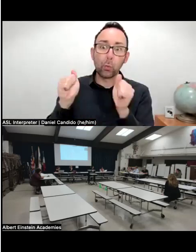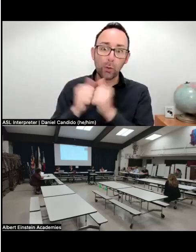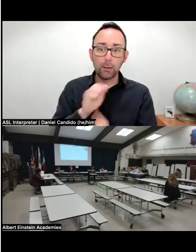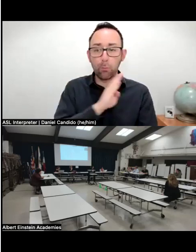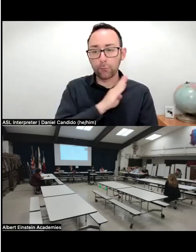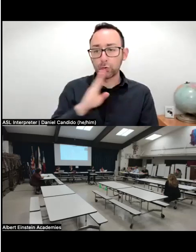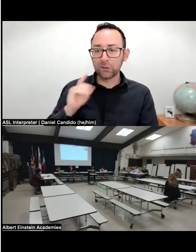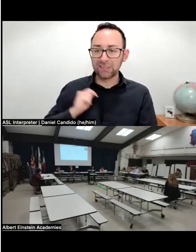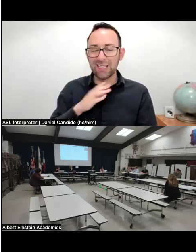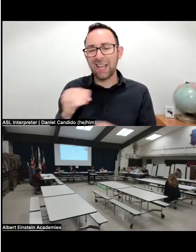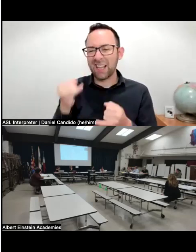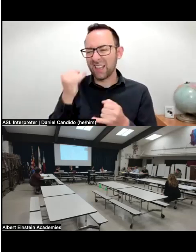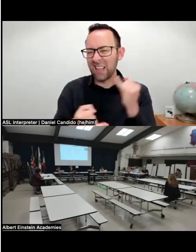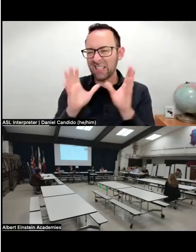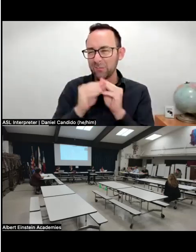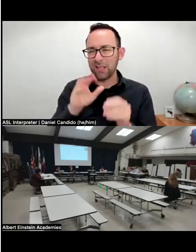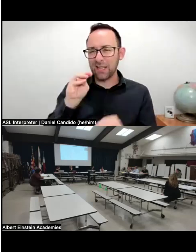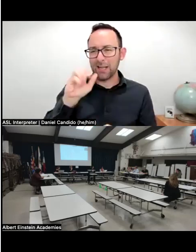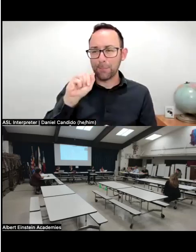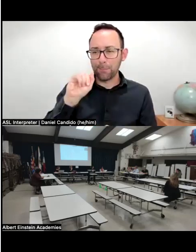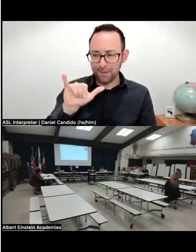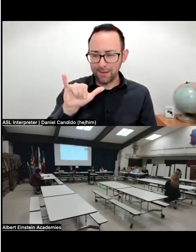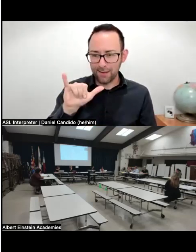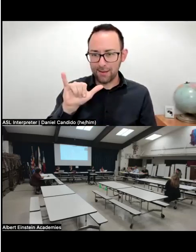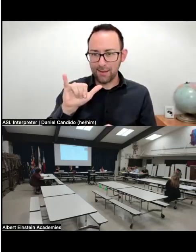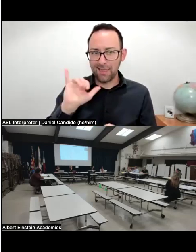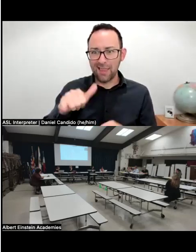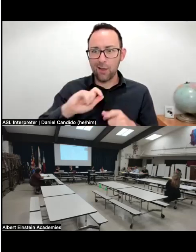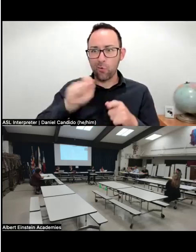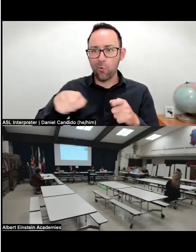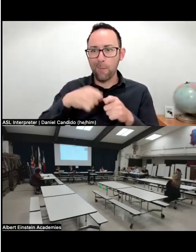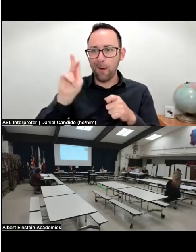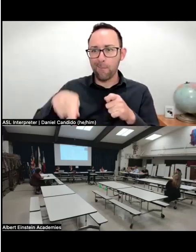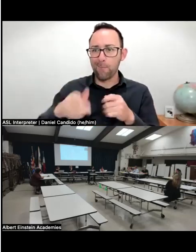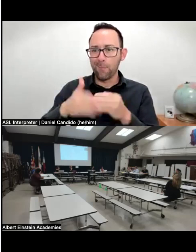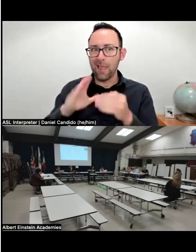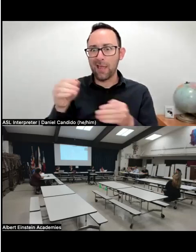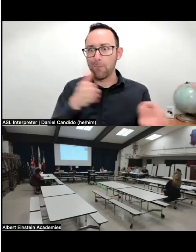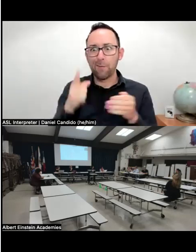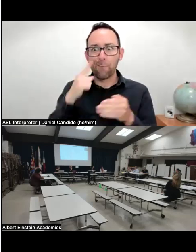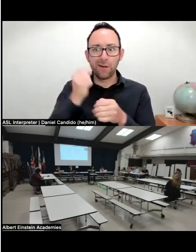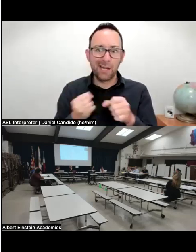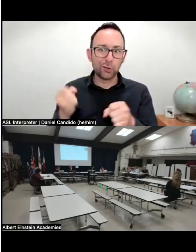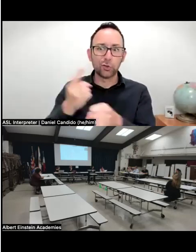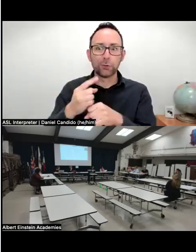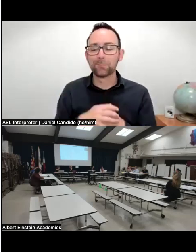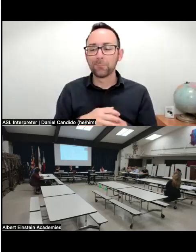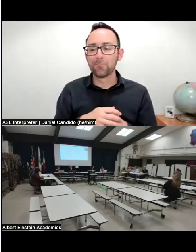be in May, to sort of wrap things up and plan for the future. You guys will note